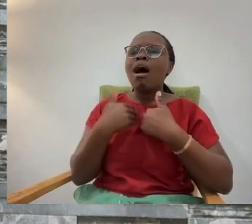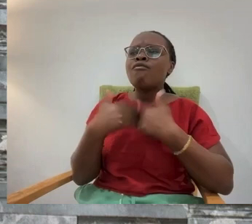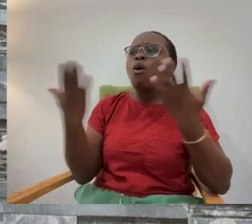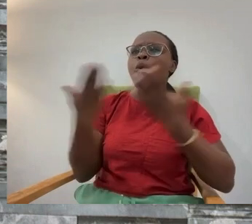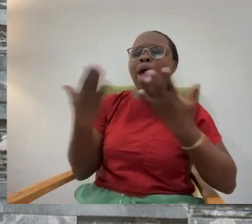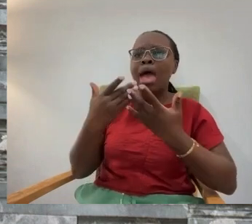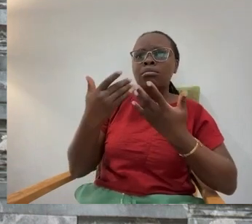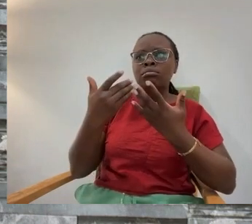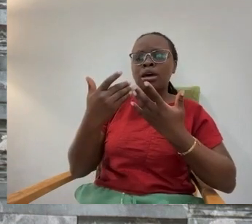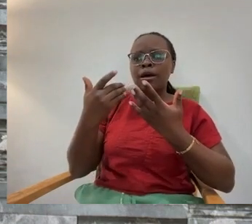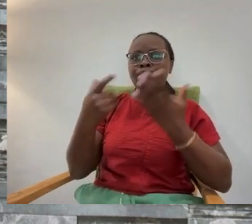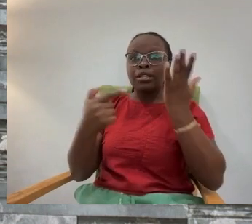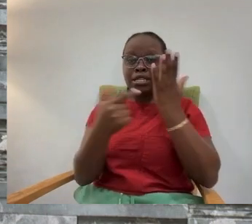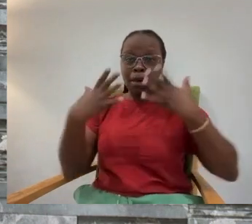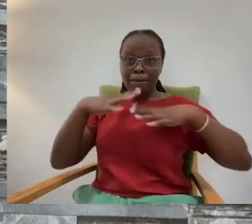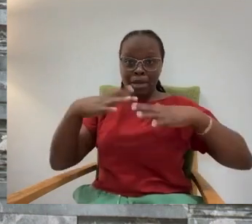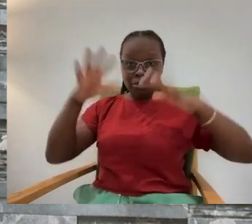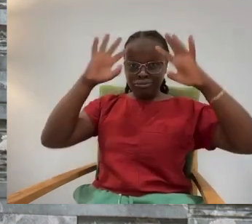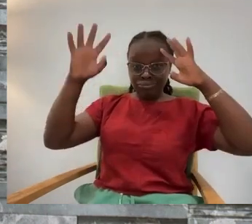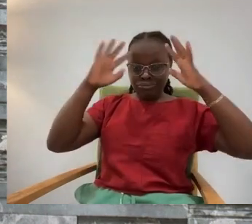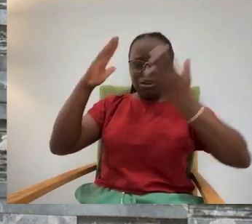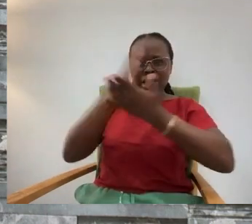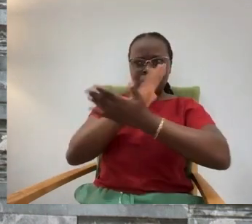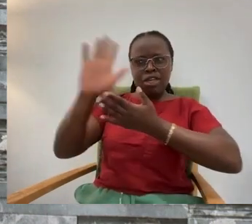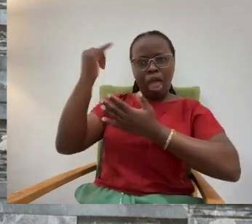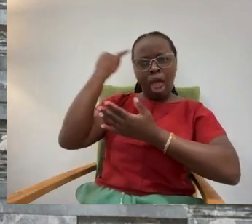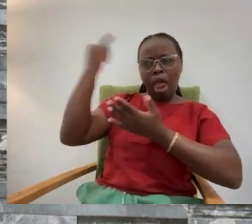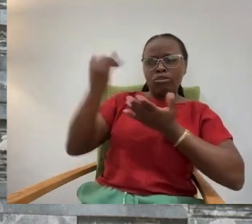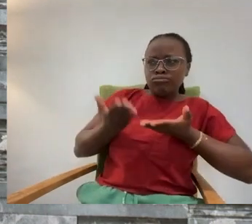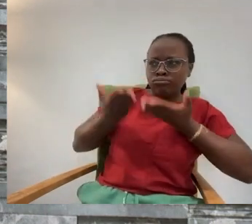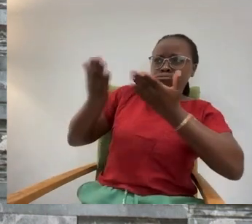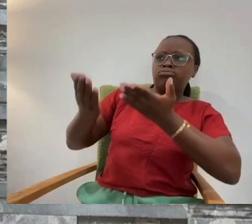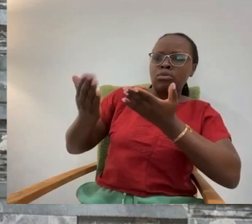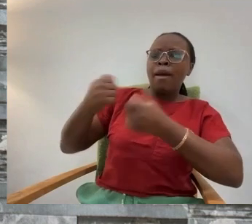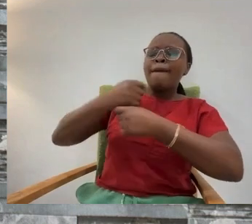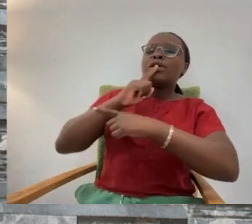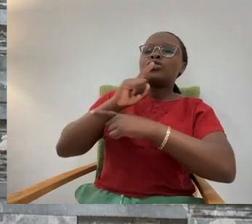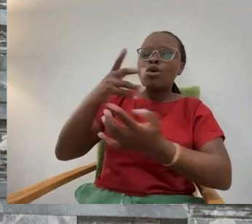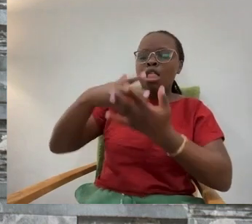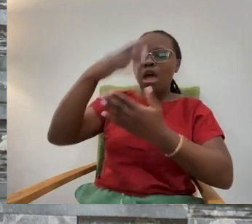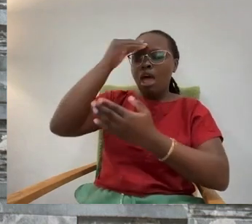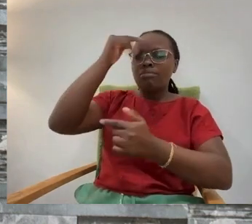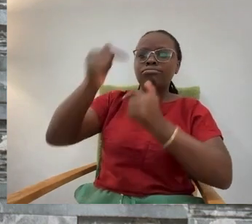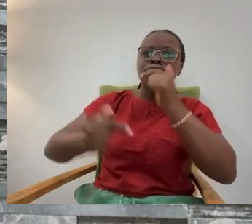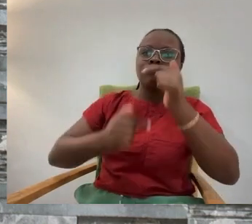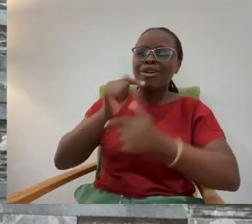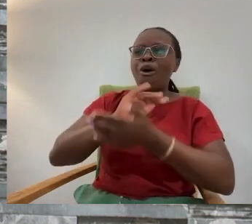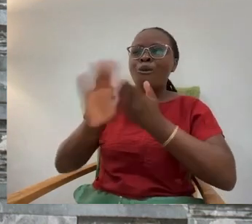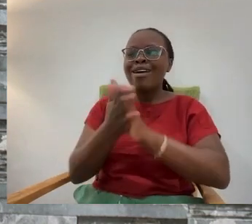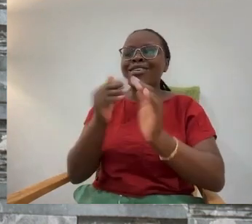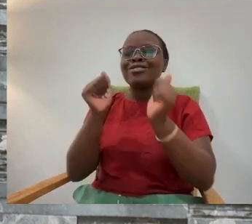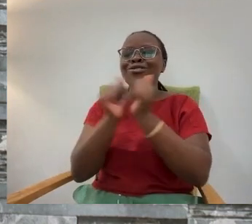entrepreneurs, students, and learning leaders will share their ideas to ensure that learning can continue whether or not schools are accessible